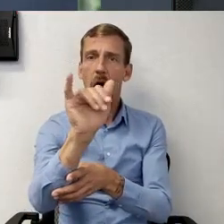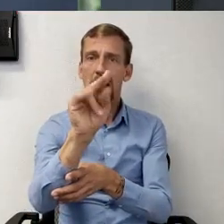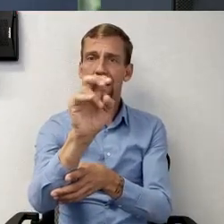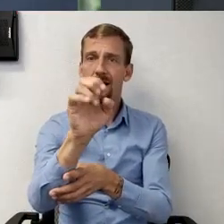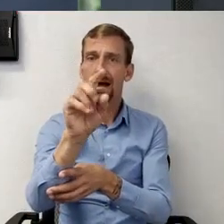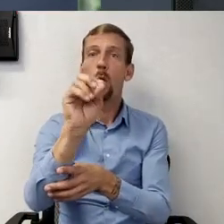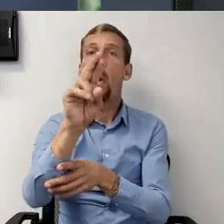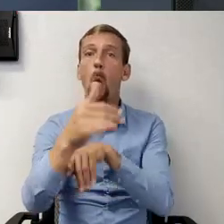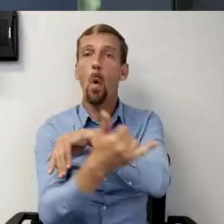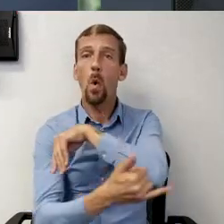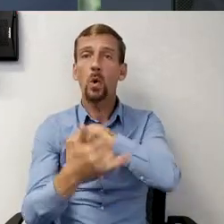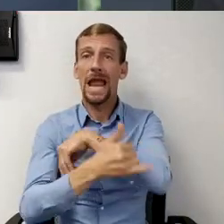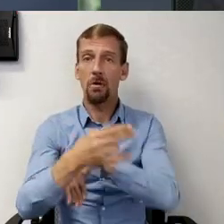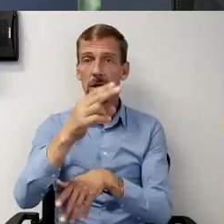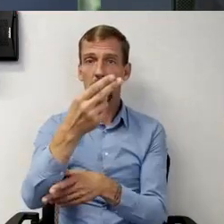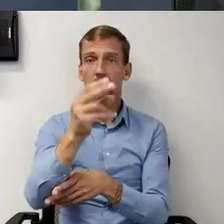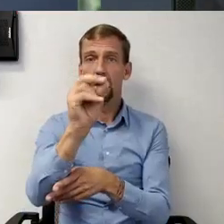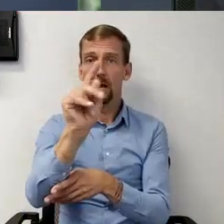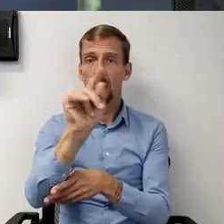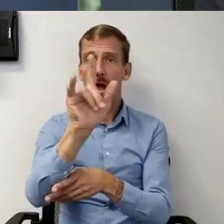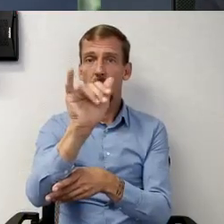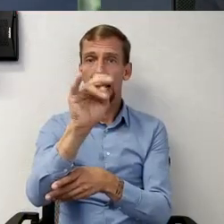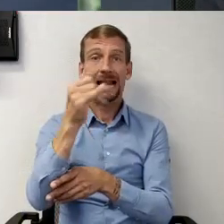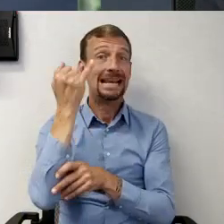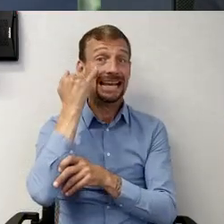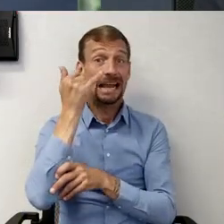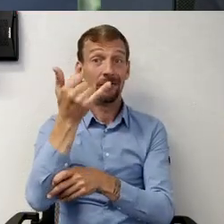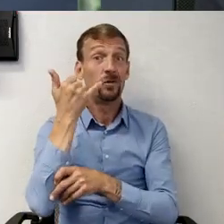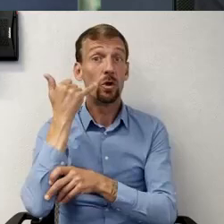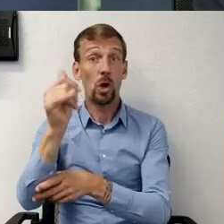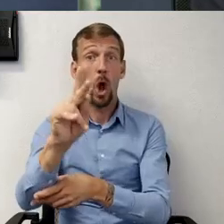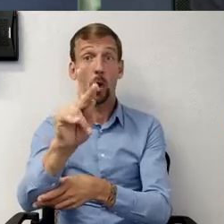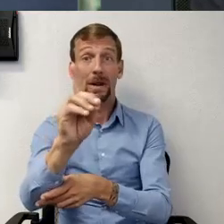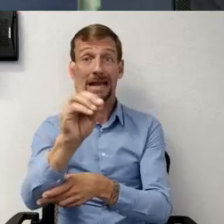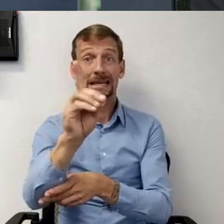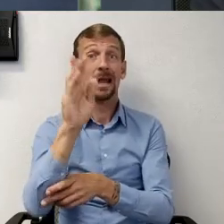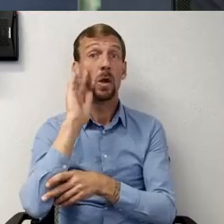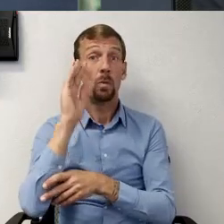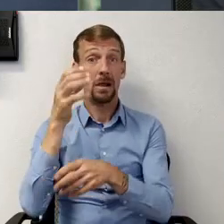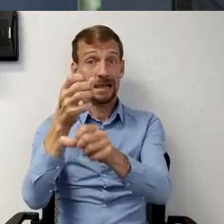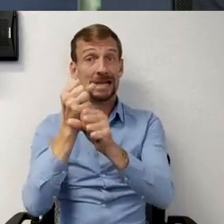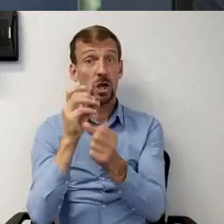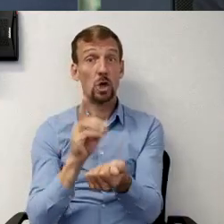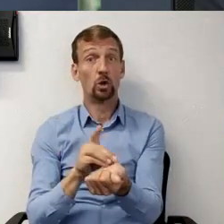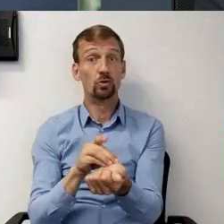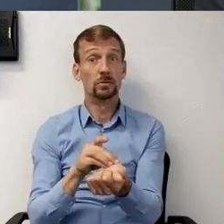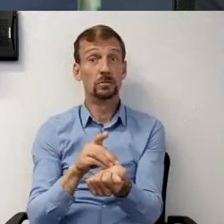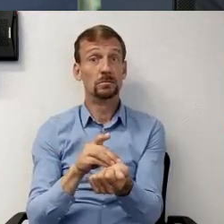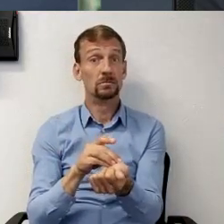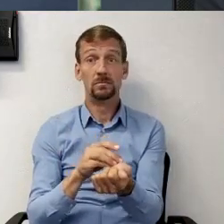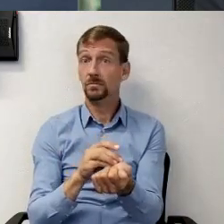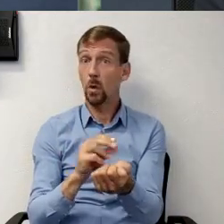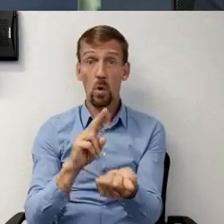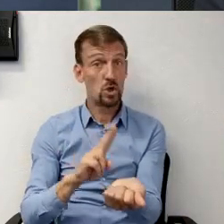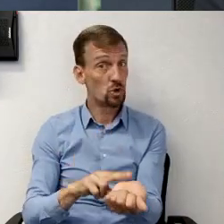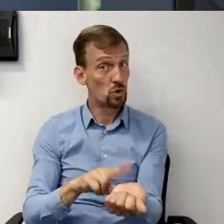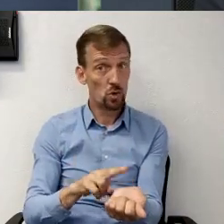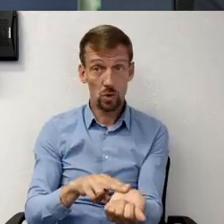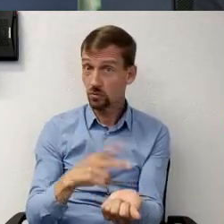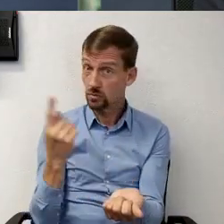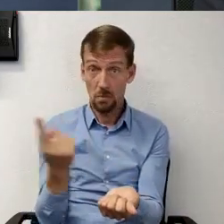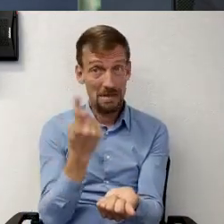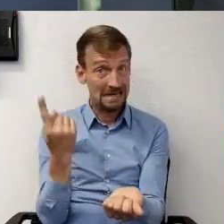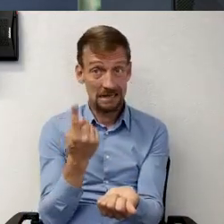county hotline. If you call the Kaweah Delta hotline, you're going to get a provider. You're going to get a physician or a nurse